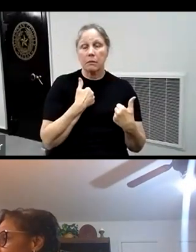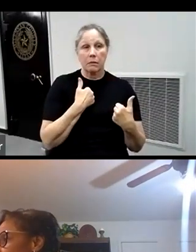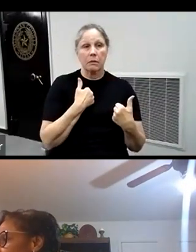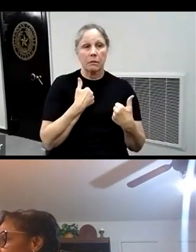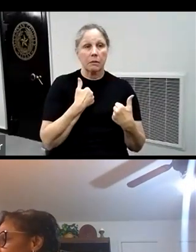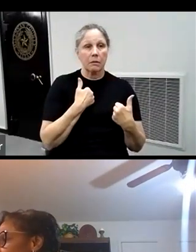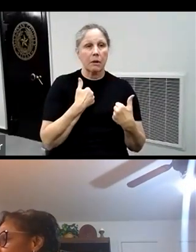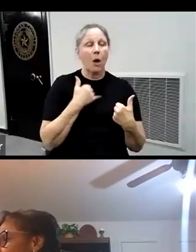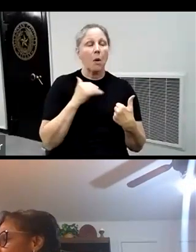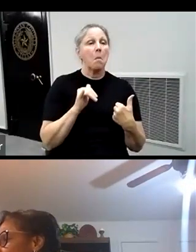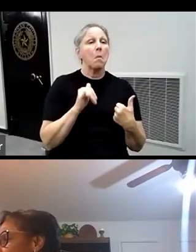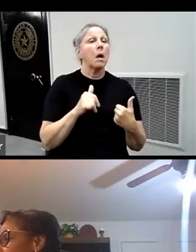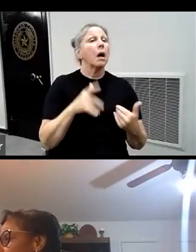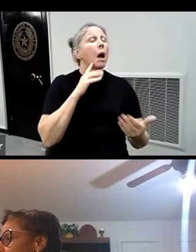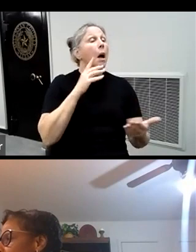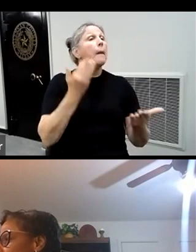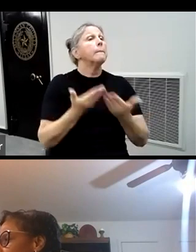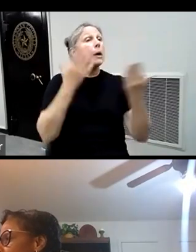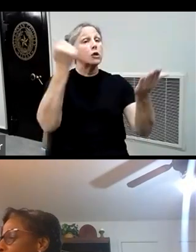Is there a motion to approve?